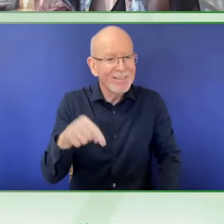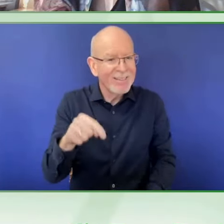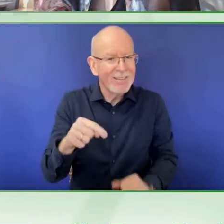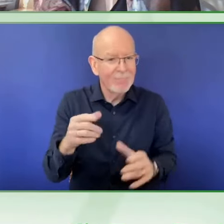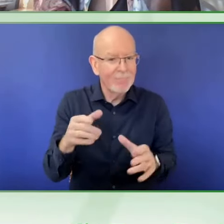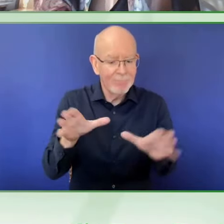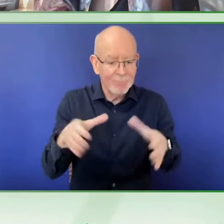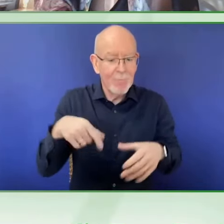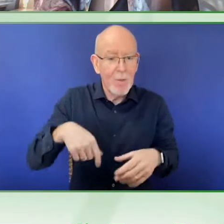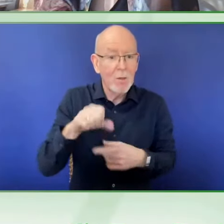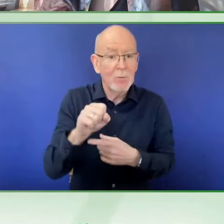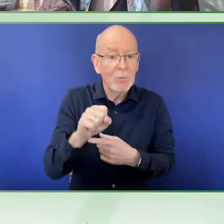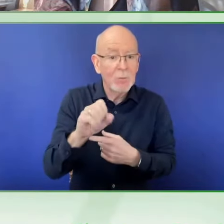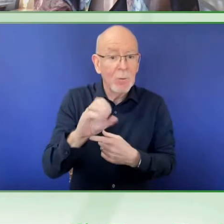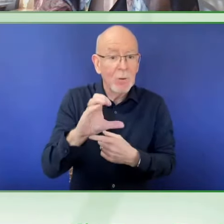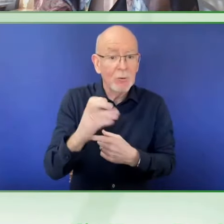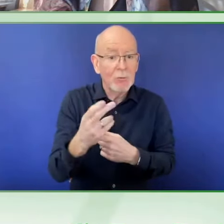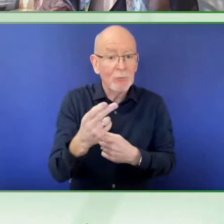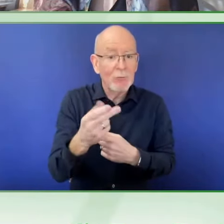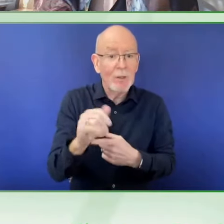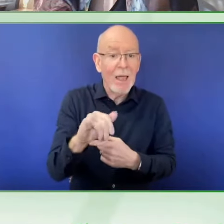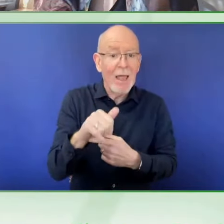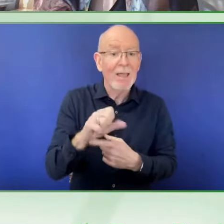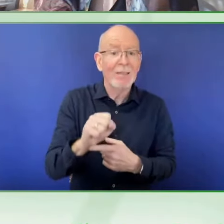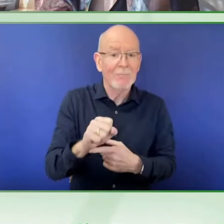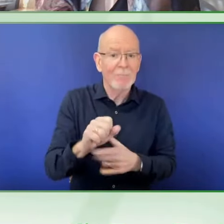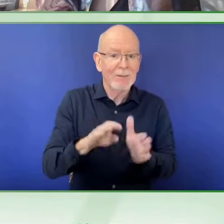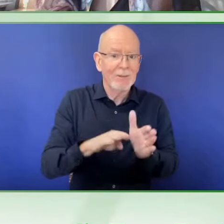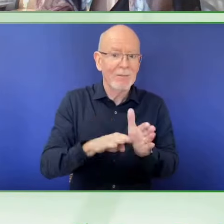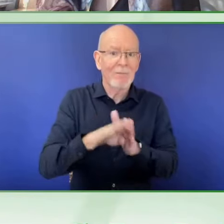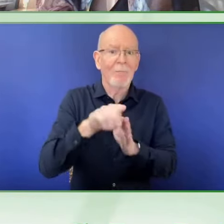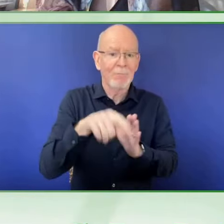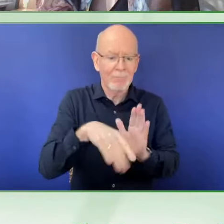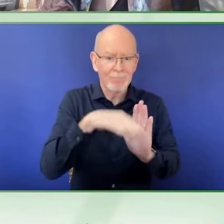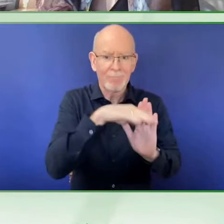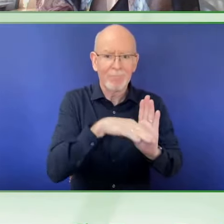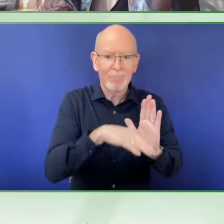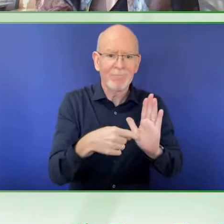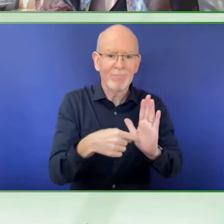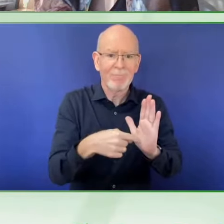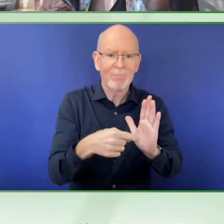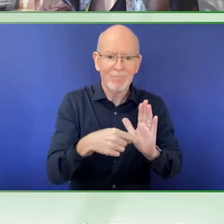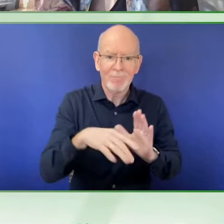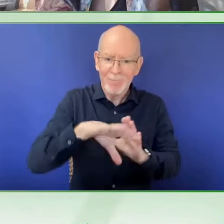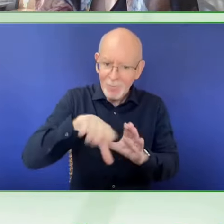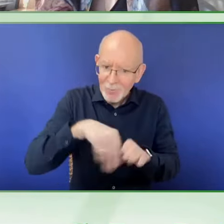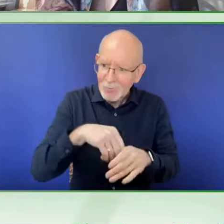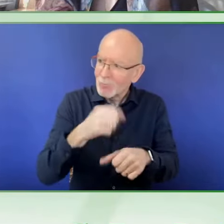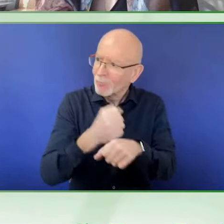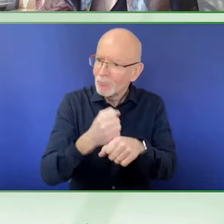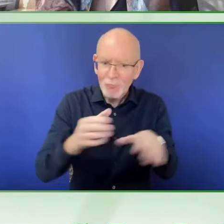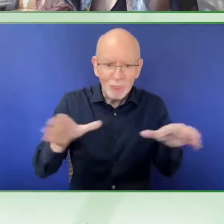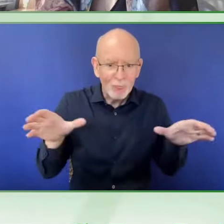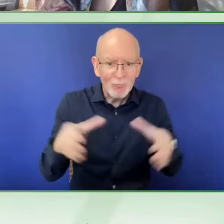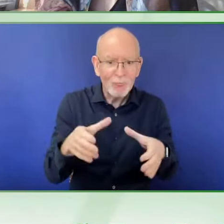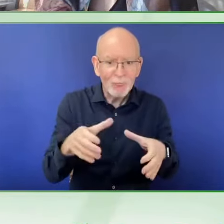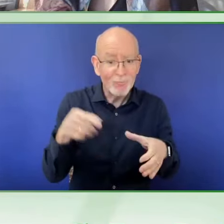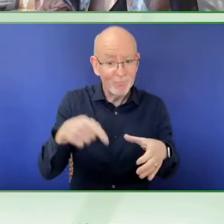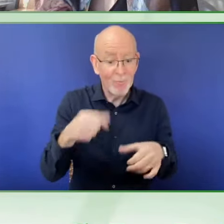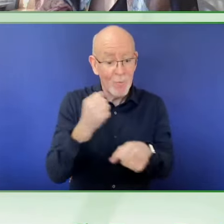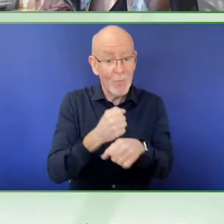out in Chile, making recommendations to the board of new policies or practice that increase inclusion, as well as